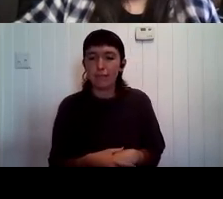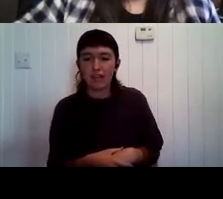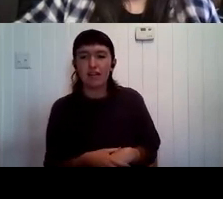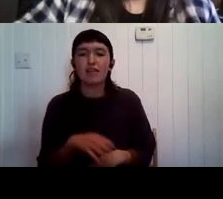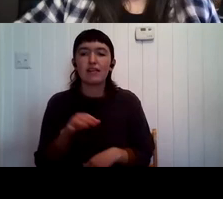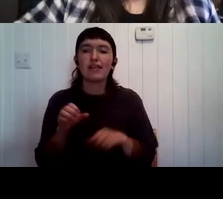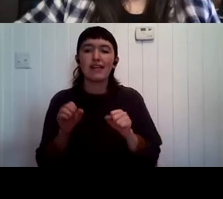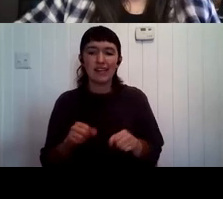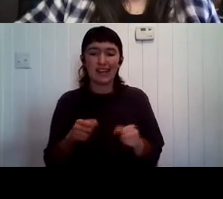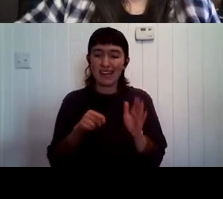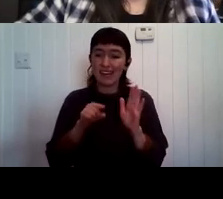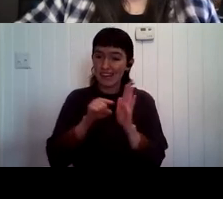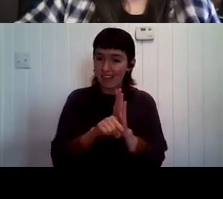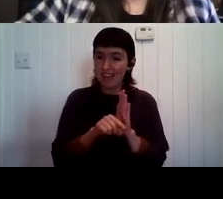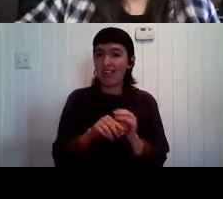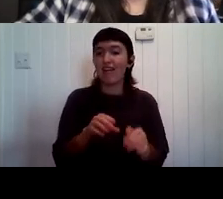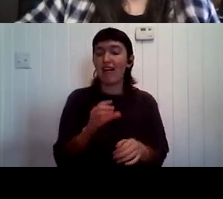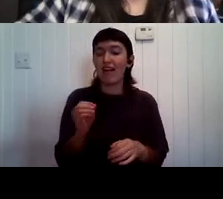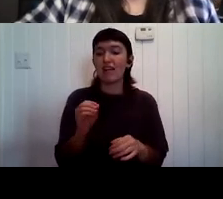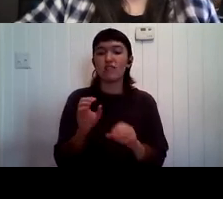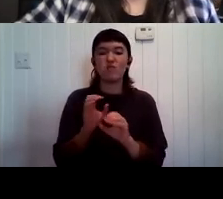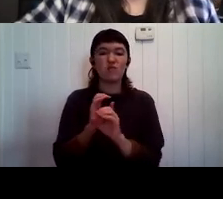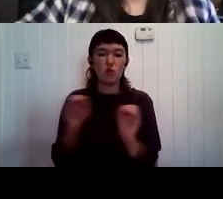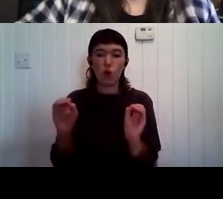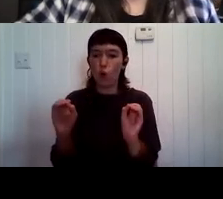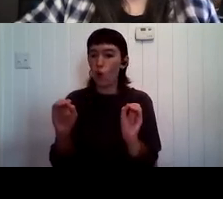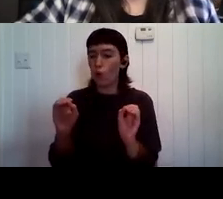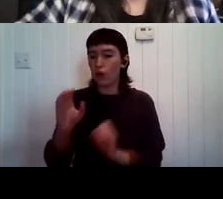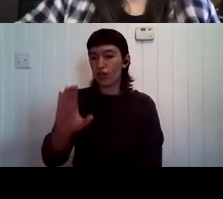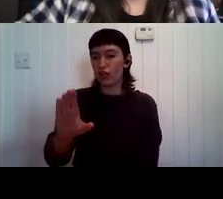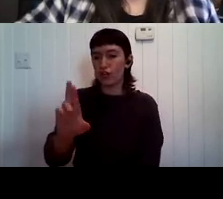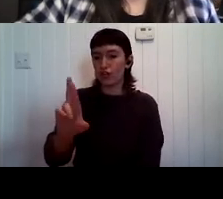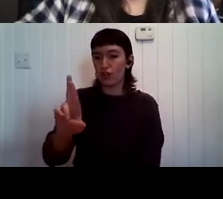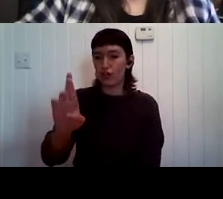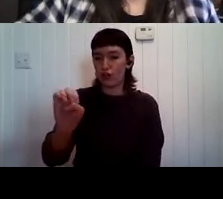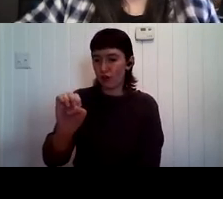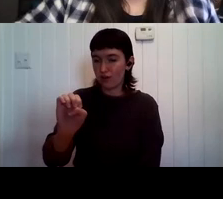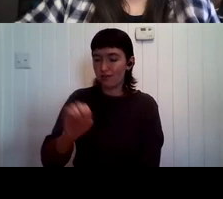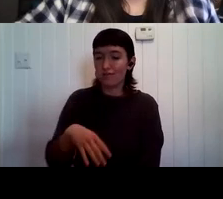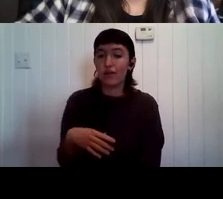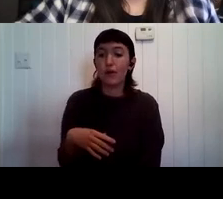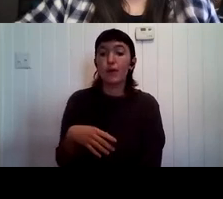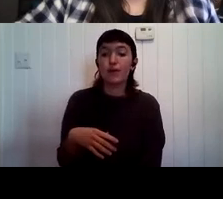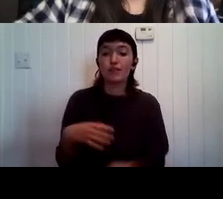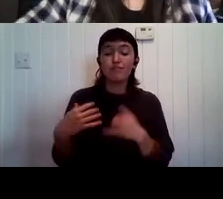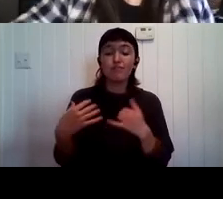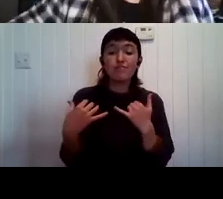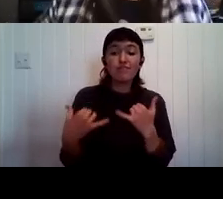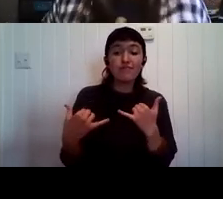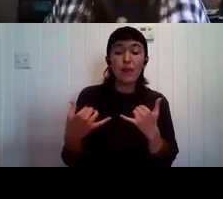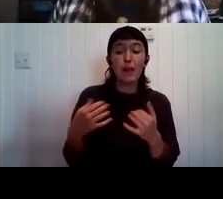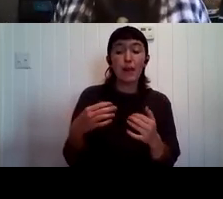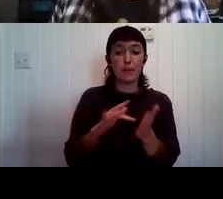kill it and have it have no cure. So modern medicine is pretty special. Modern medicine is pretty